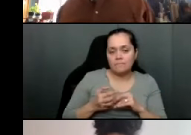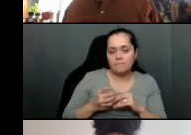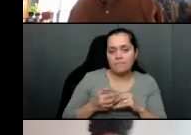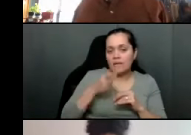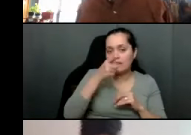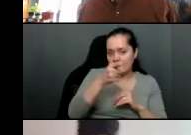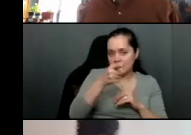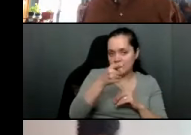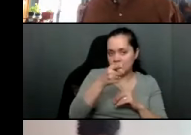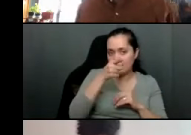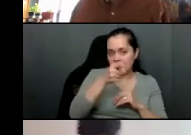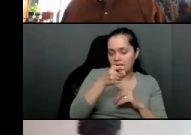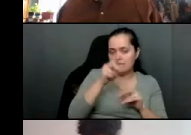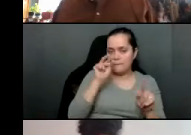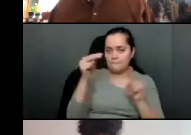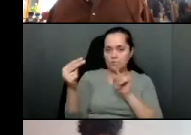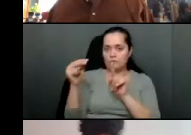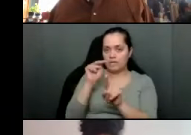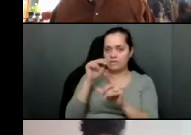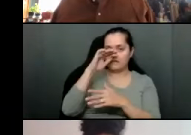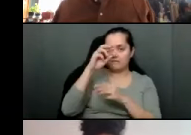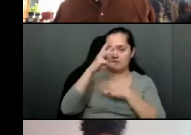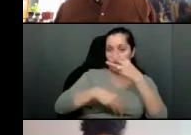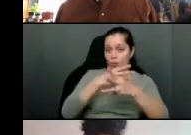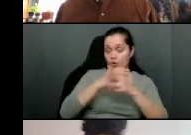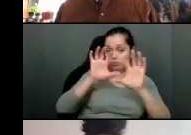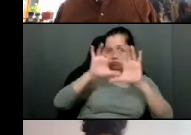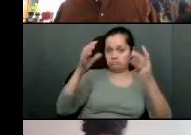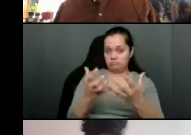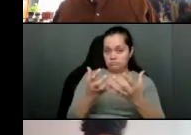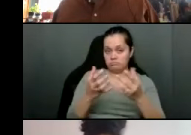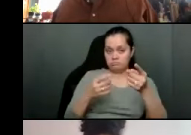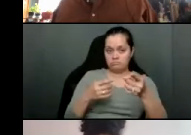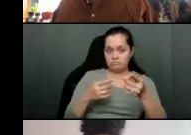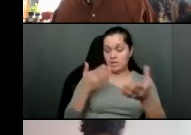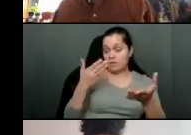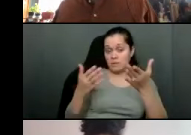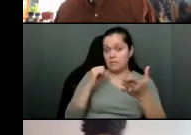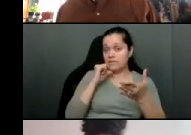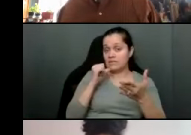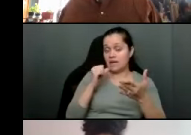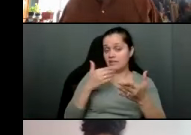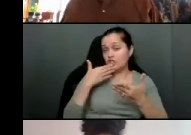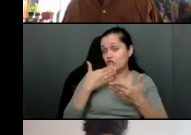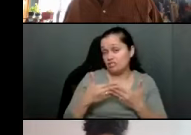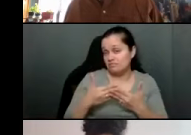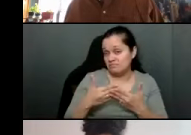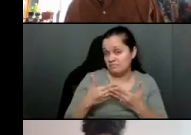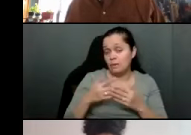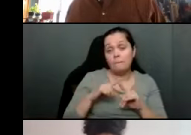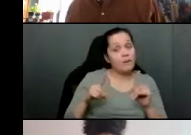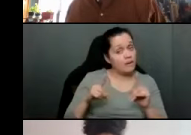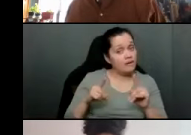This one, this perspective of the world, well, it's maybe not as useful, but it would be